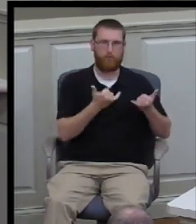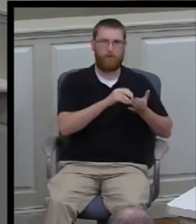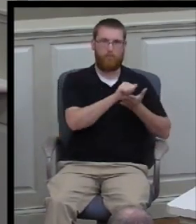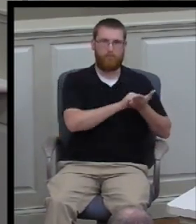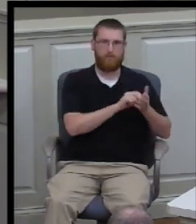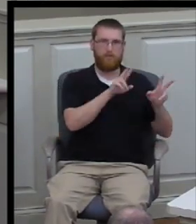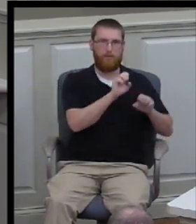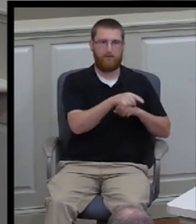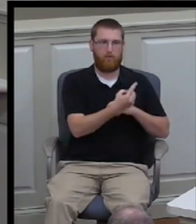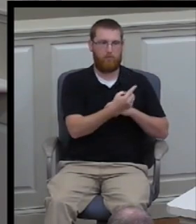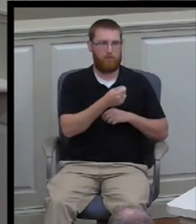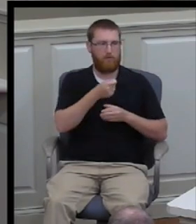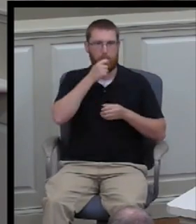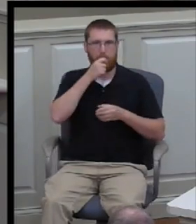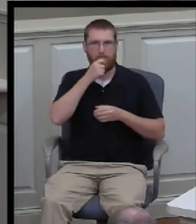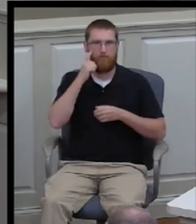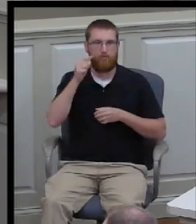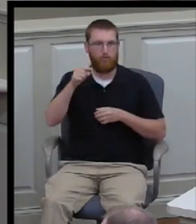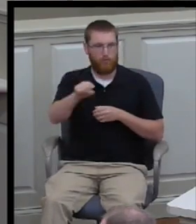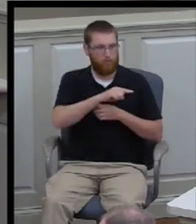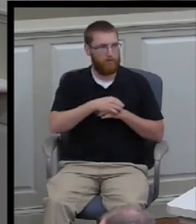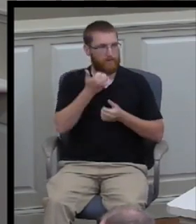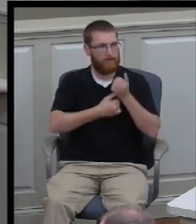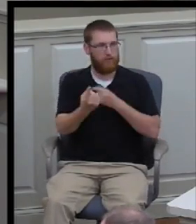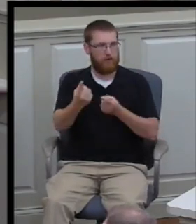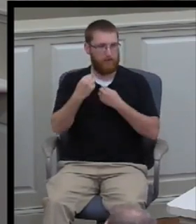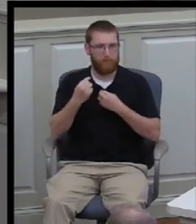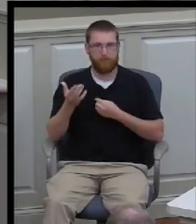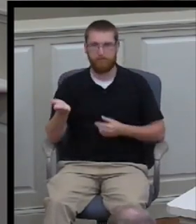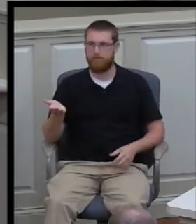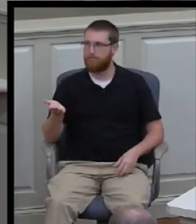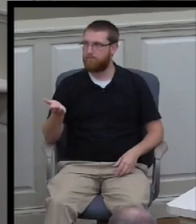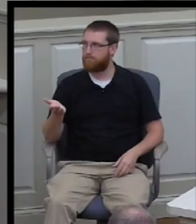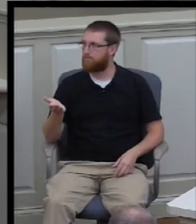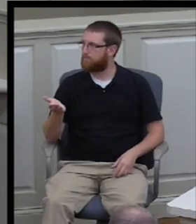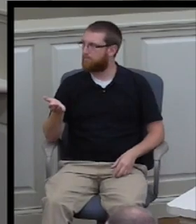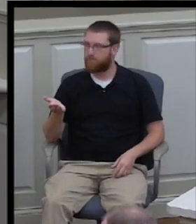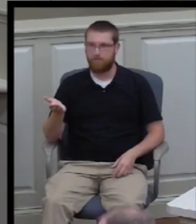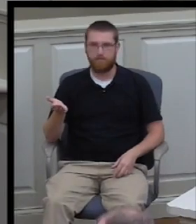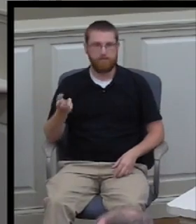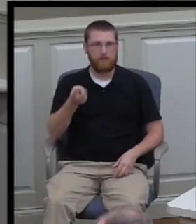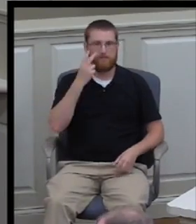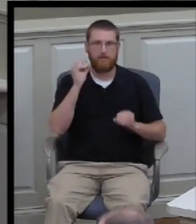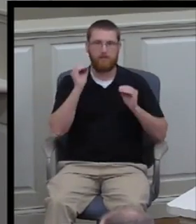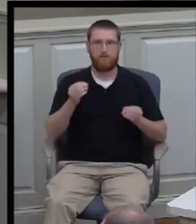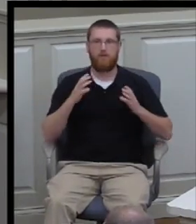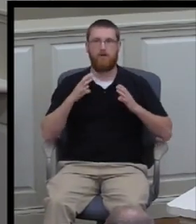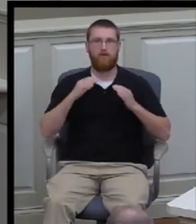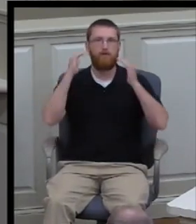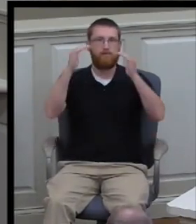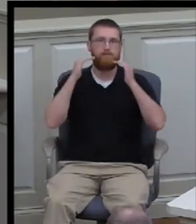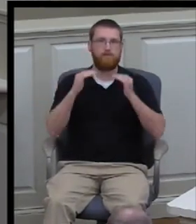So, microphone is yours for anyone. 25 words or less. Seeing none, we'll move right